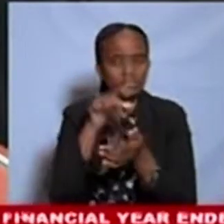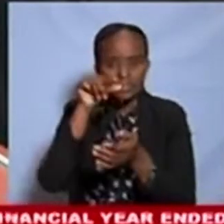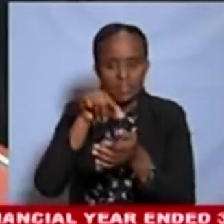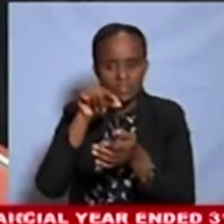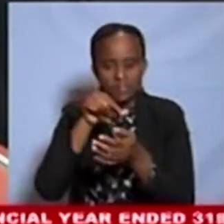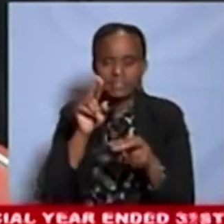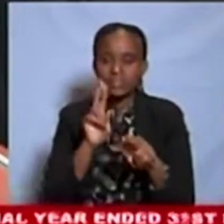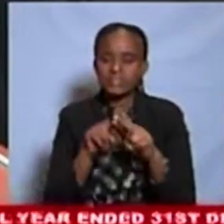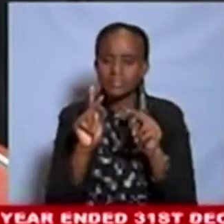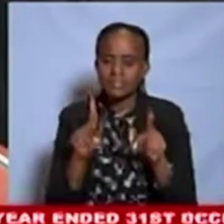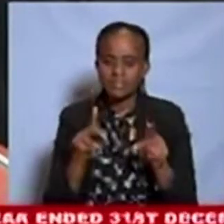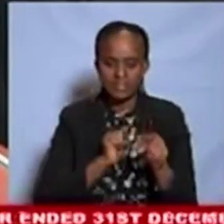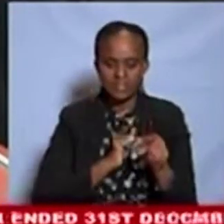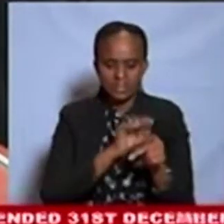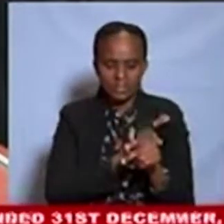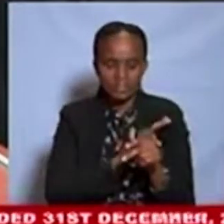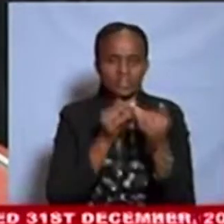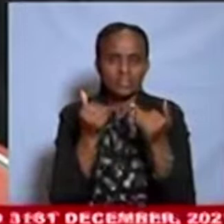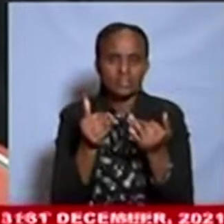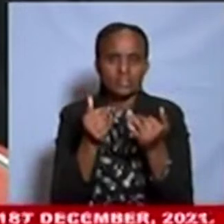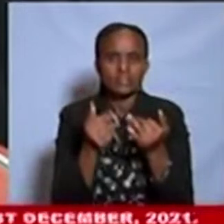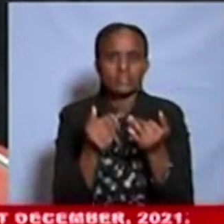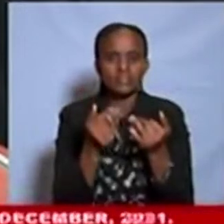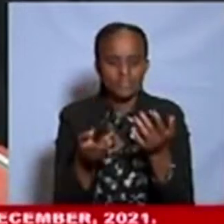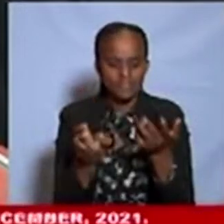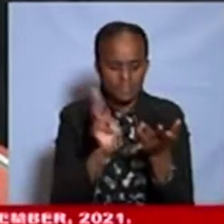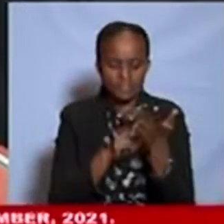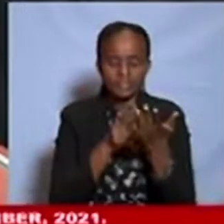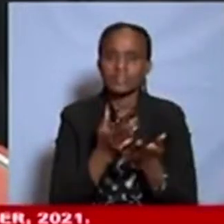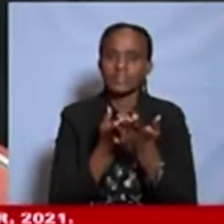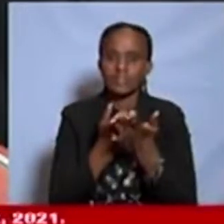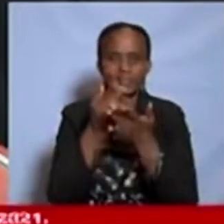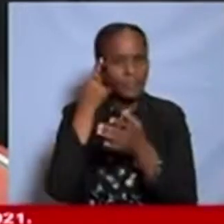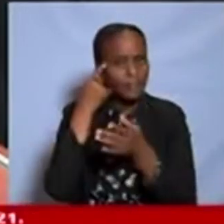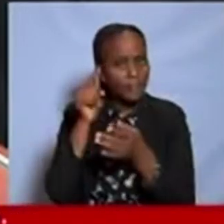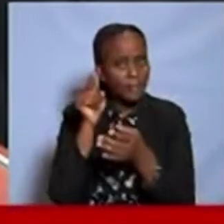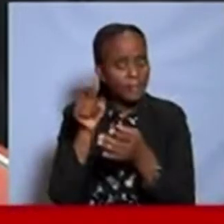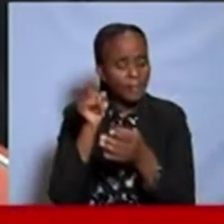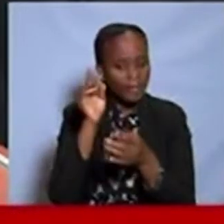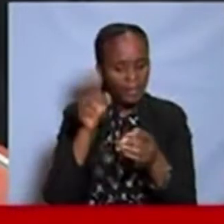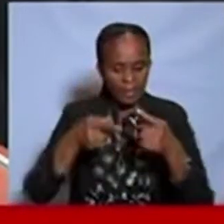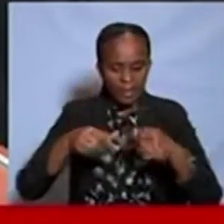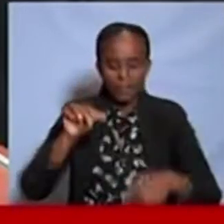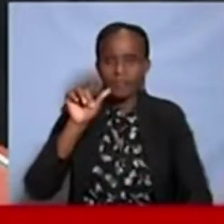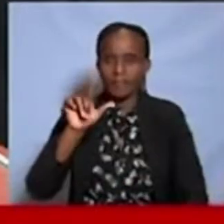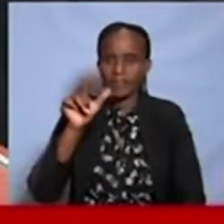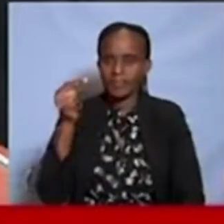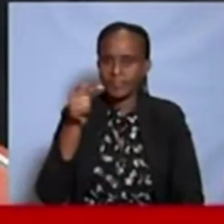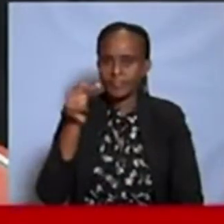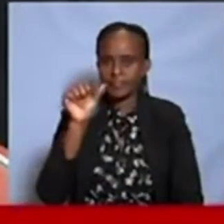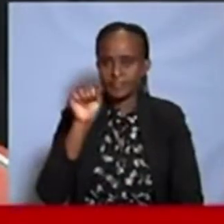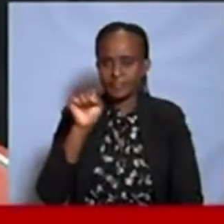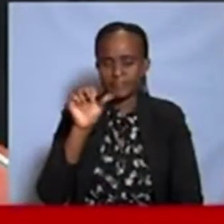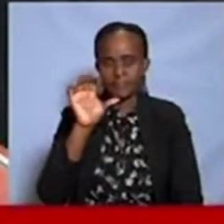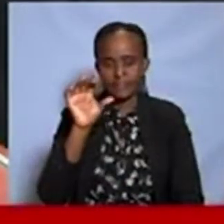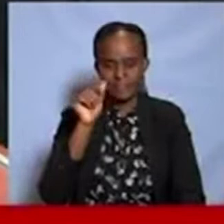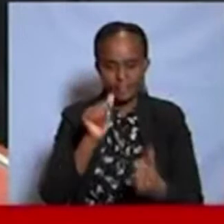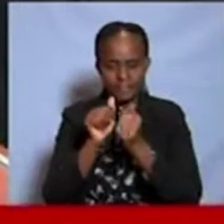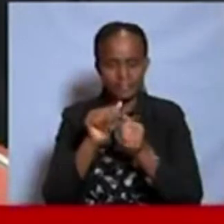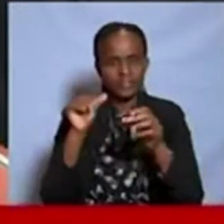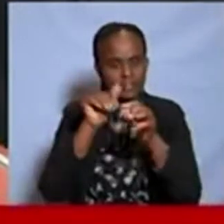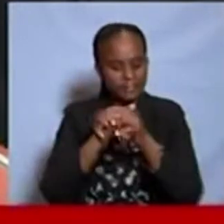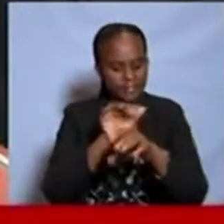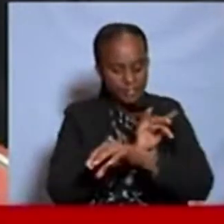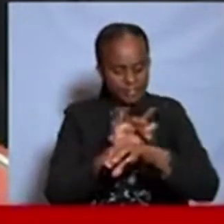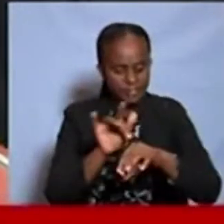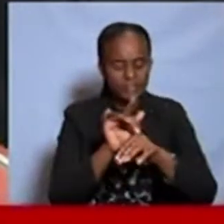basis, staff returns are submitted for consideration by the Local Government Service Commission, which include vacancy status